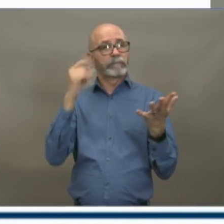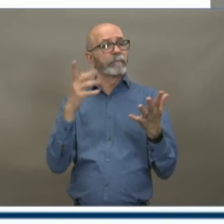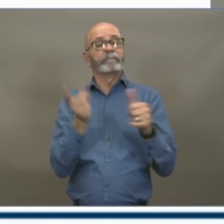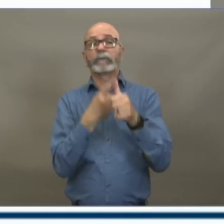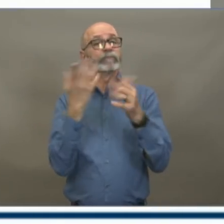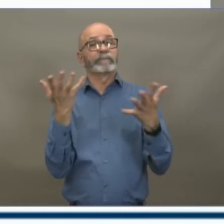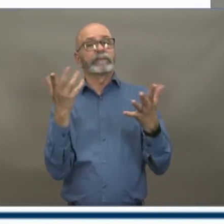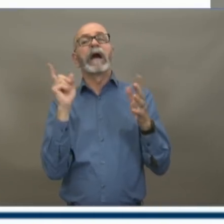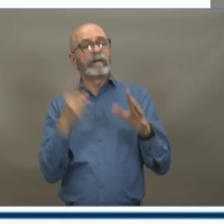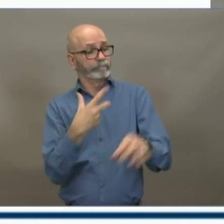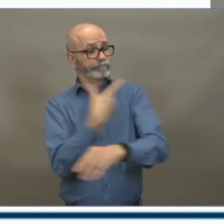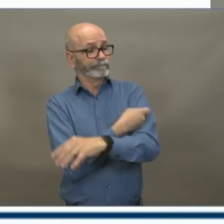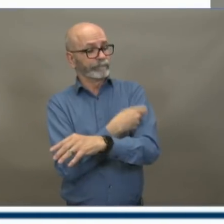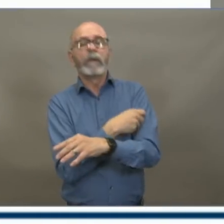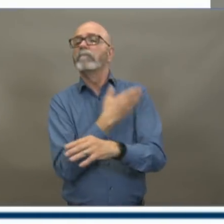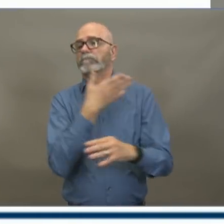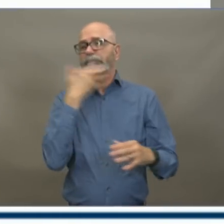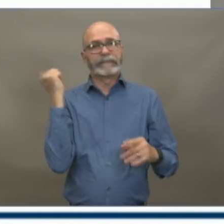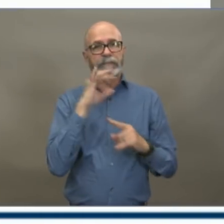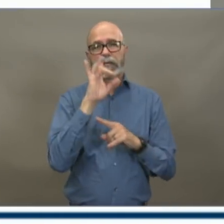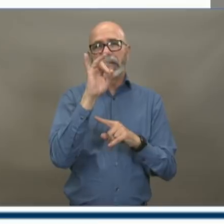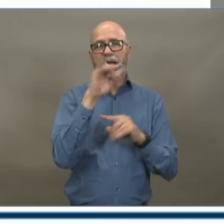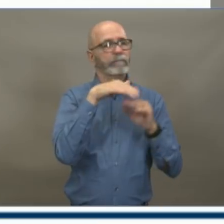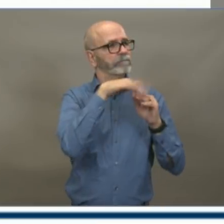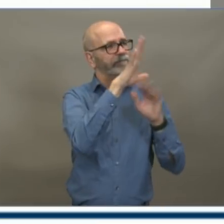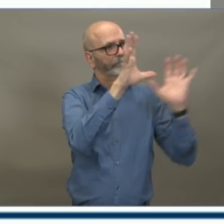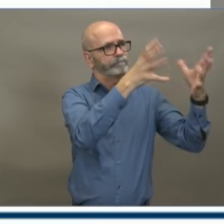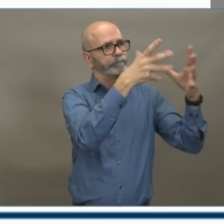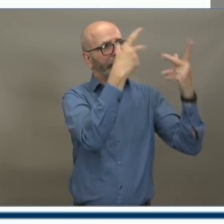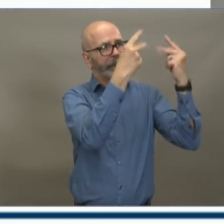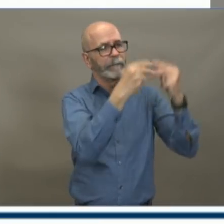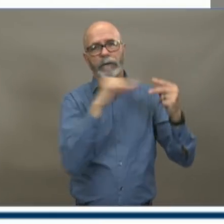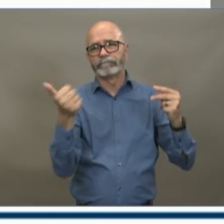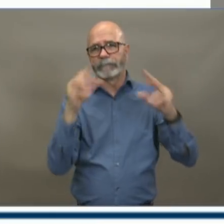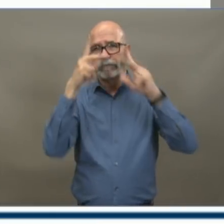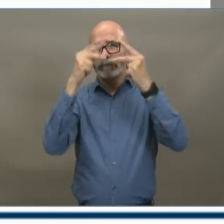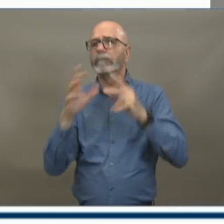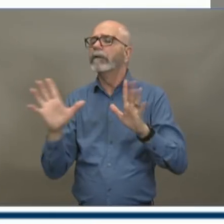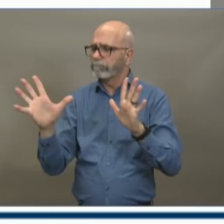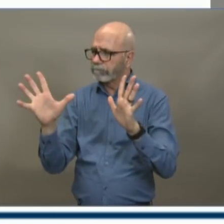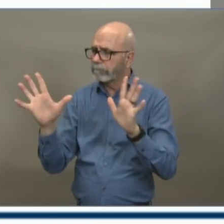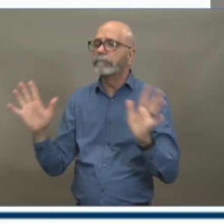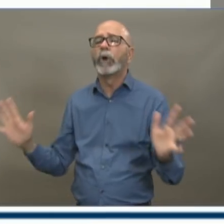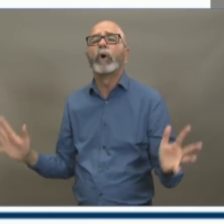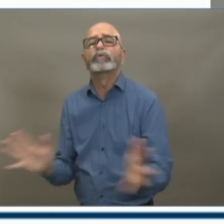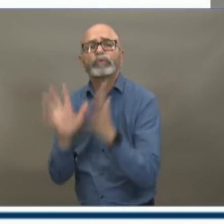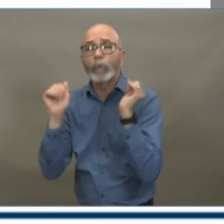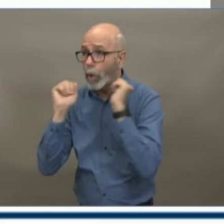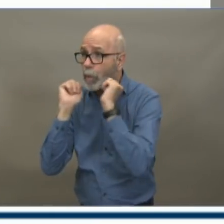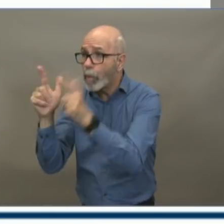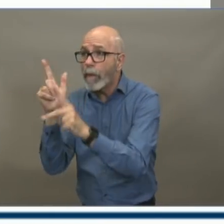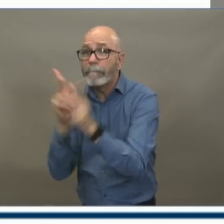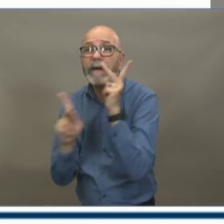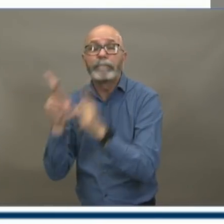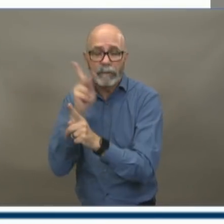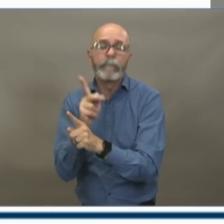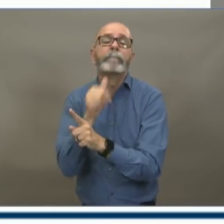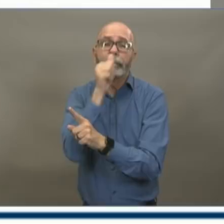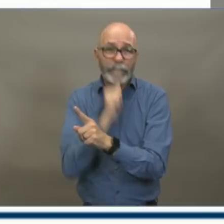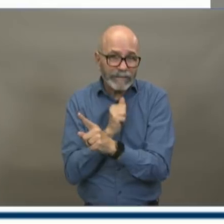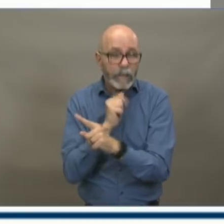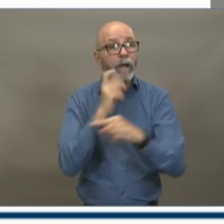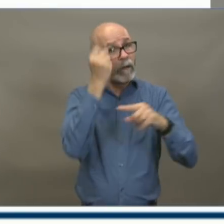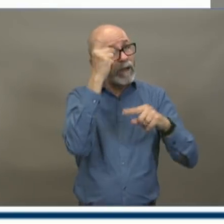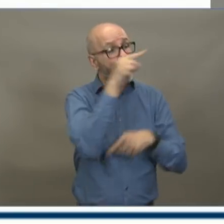You will get an opportunity to get vaccine, but let's vaccinate those who are at most risk and need the vaccine most first.